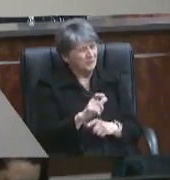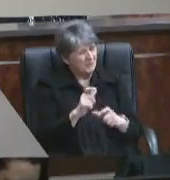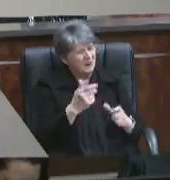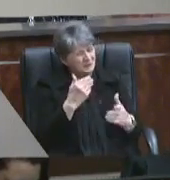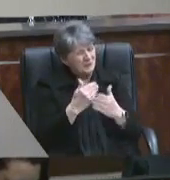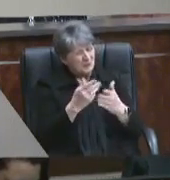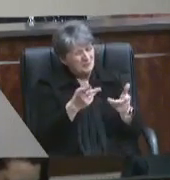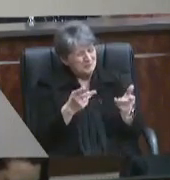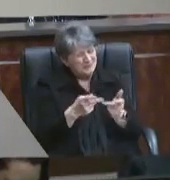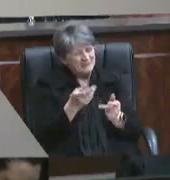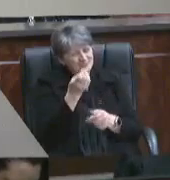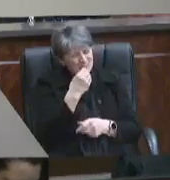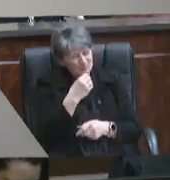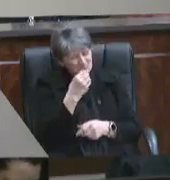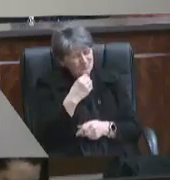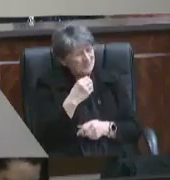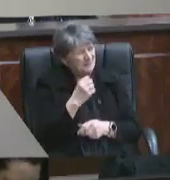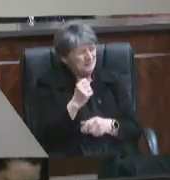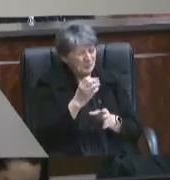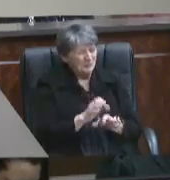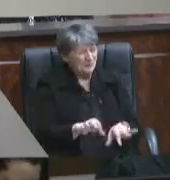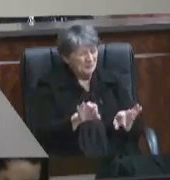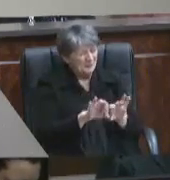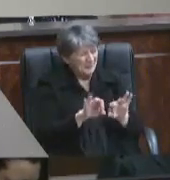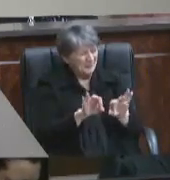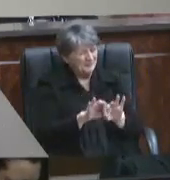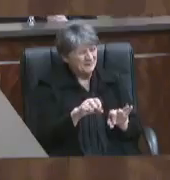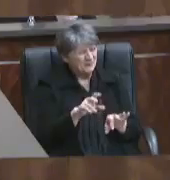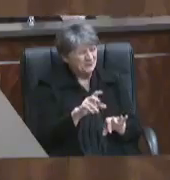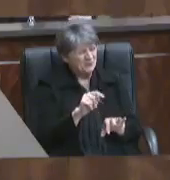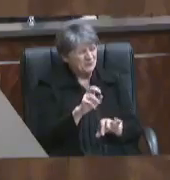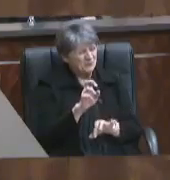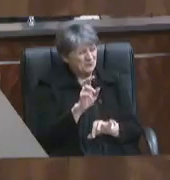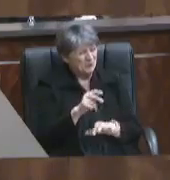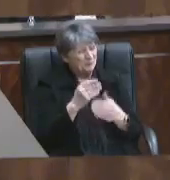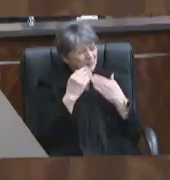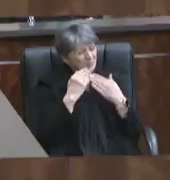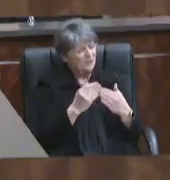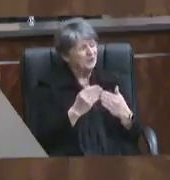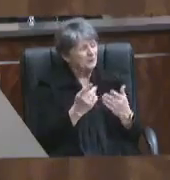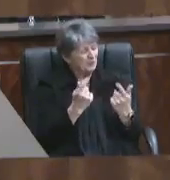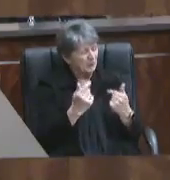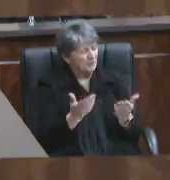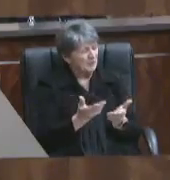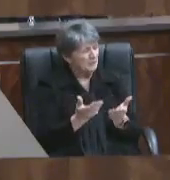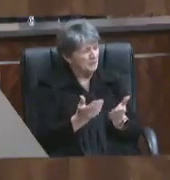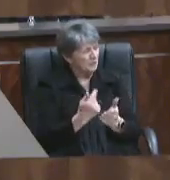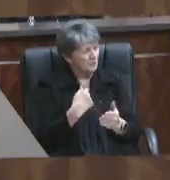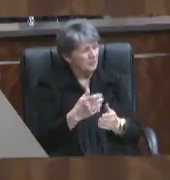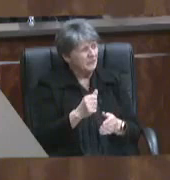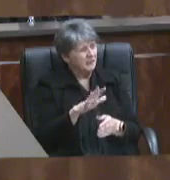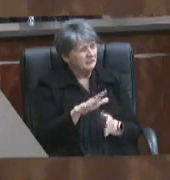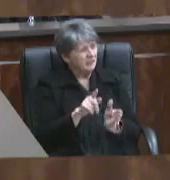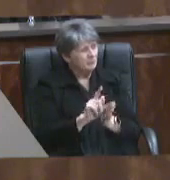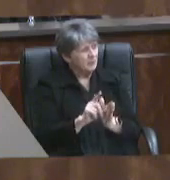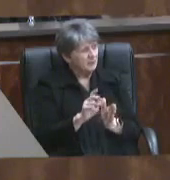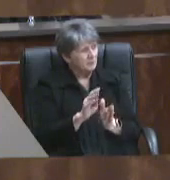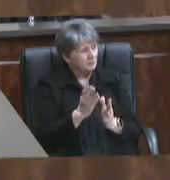Annapolis, so it'll be a worthwhile trip. Thank you guys for being here. We'll take a 5-minute break.